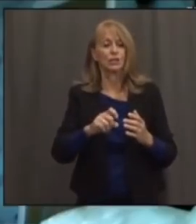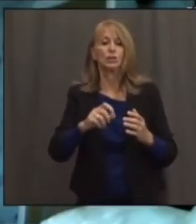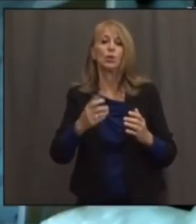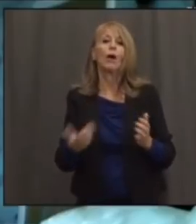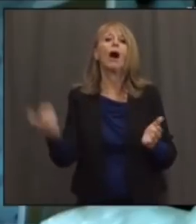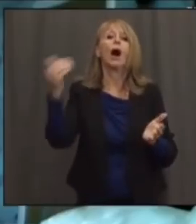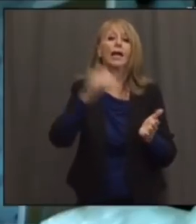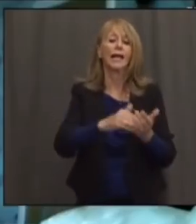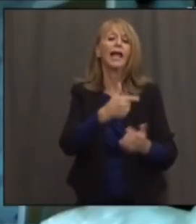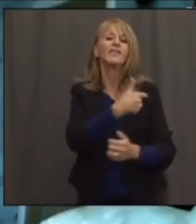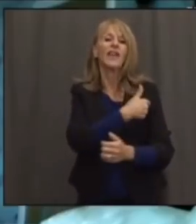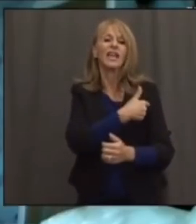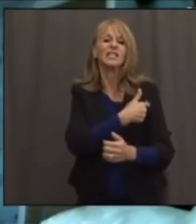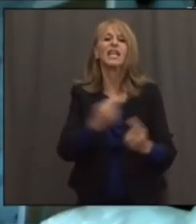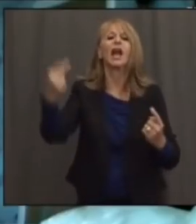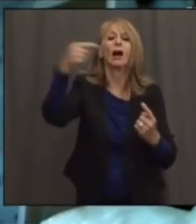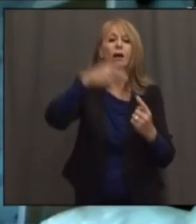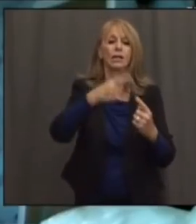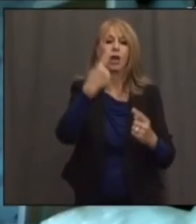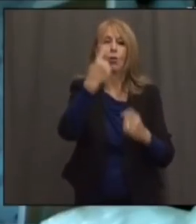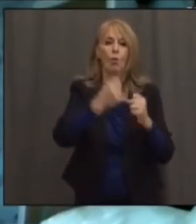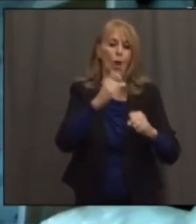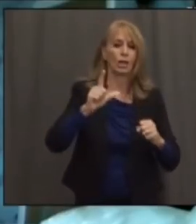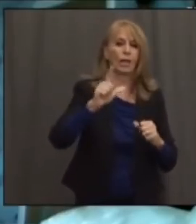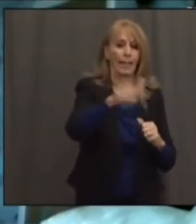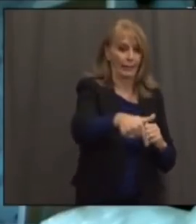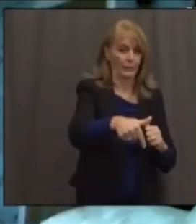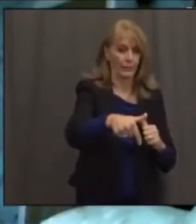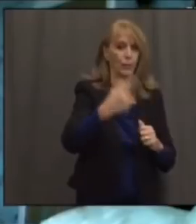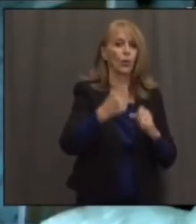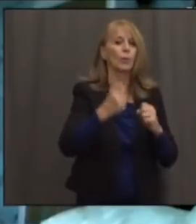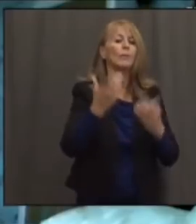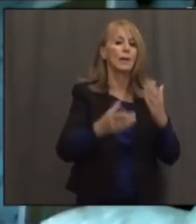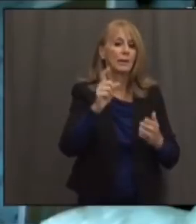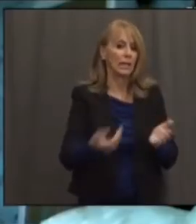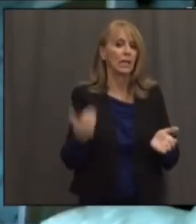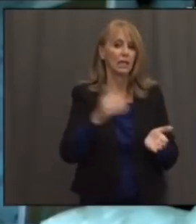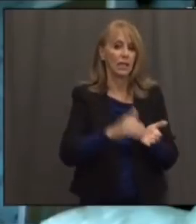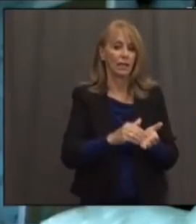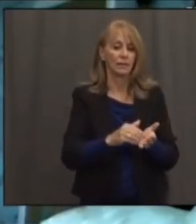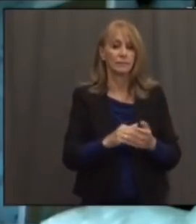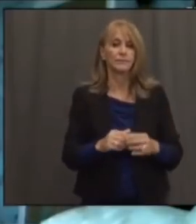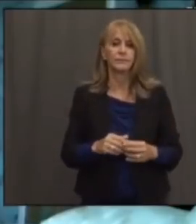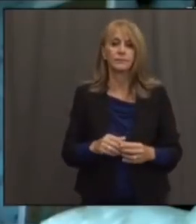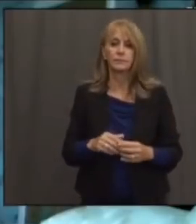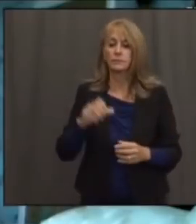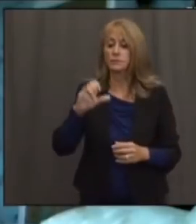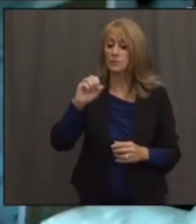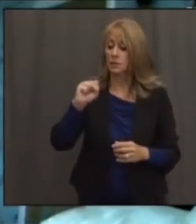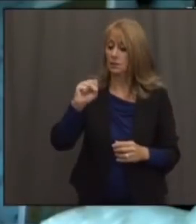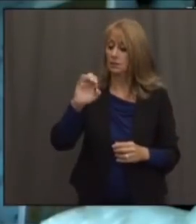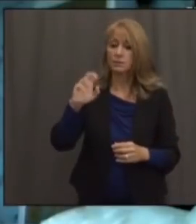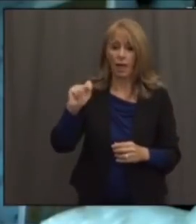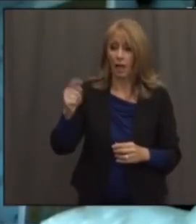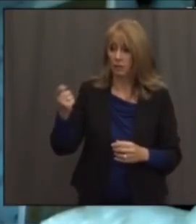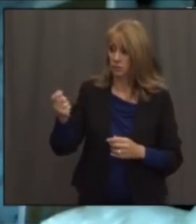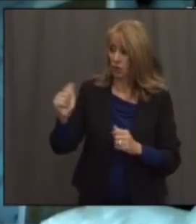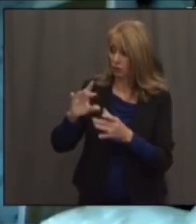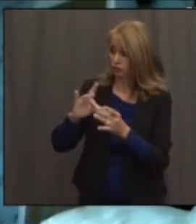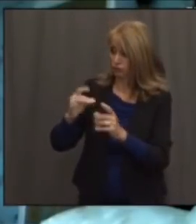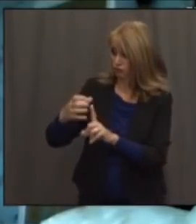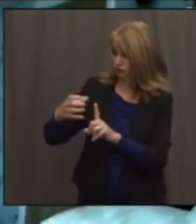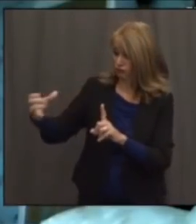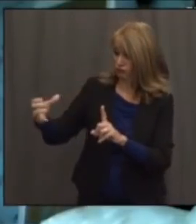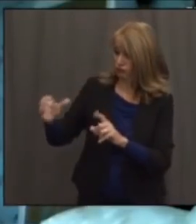vaccines, at least within a year after initial boosters. But let me hand this over quickly to Scott,